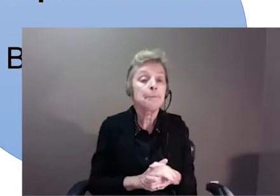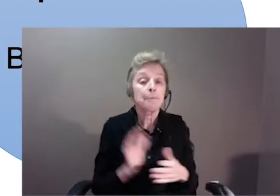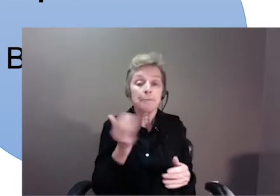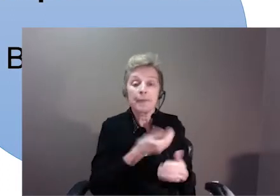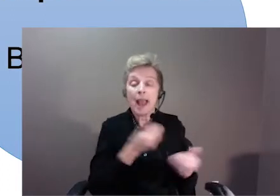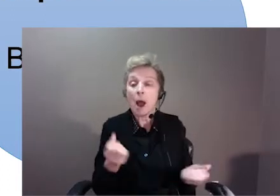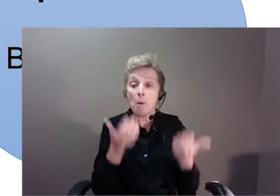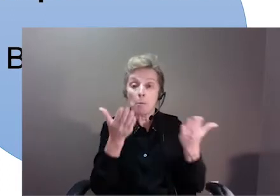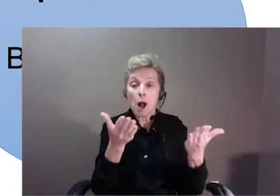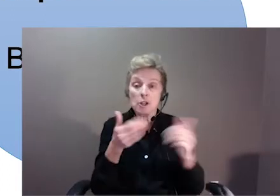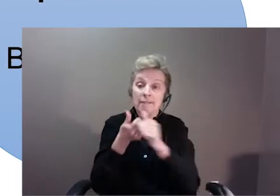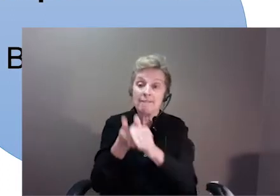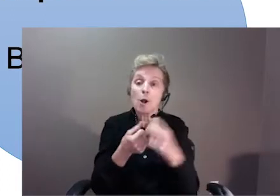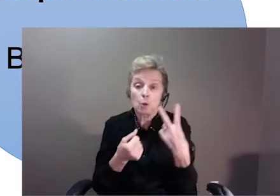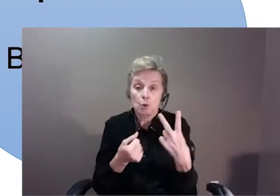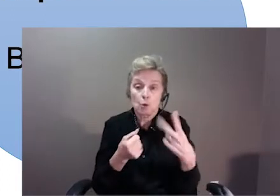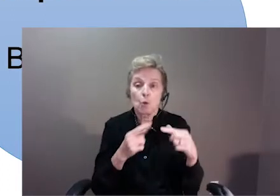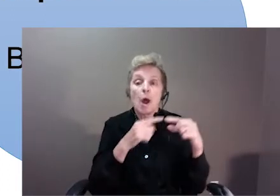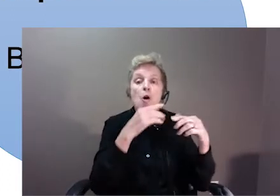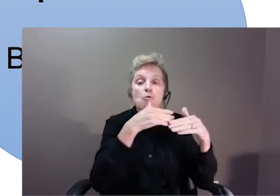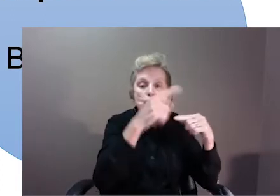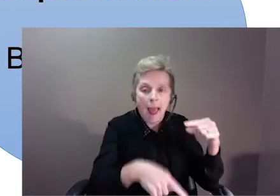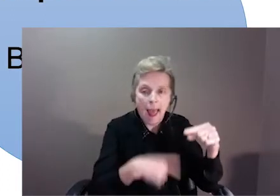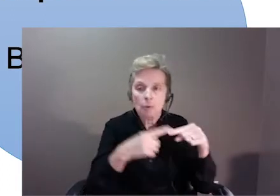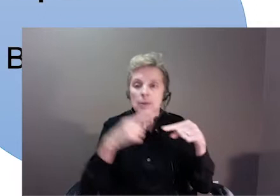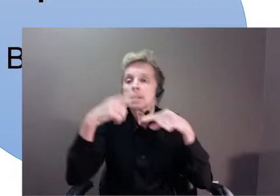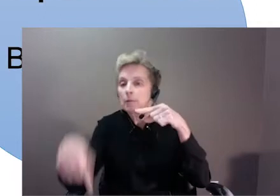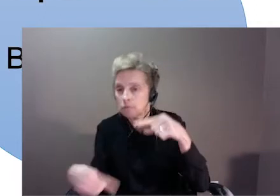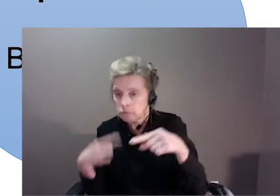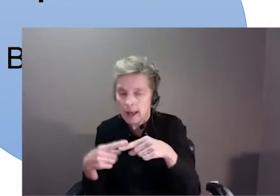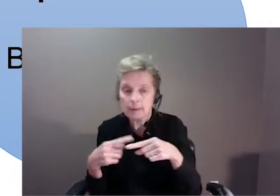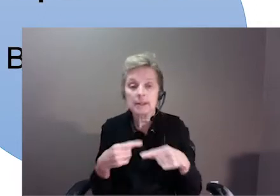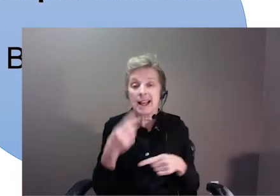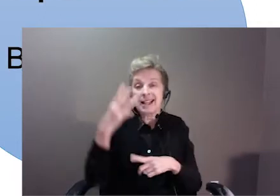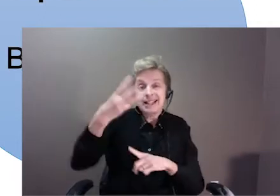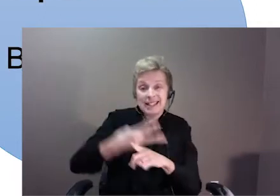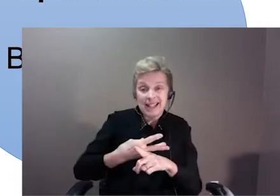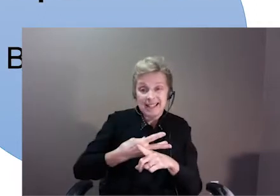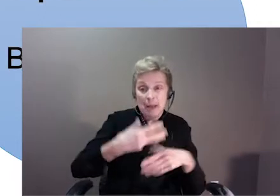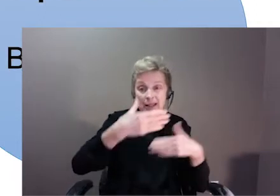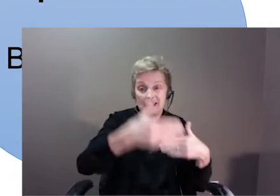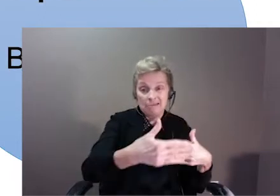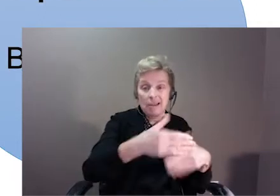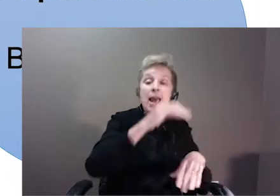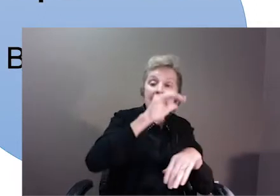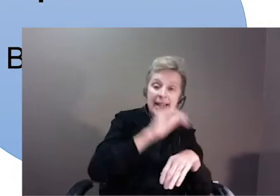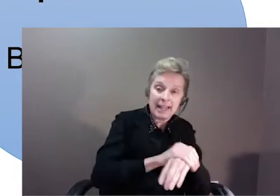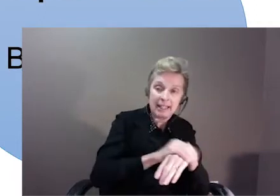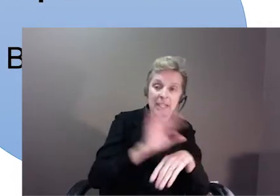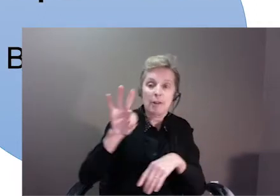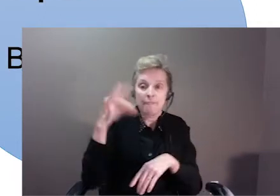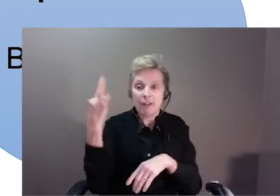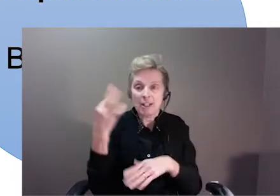of the Delphi survey in an online platform over a period of 6 months in both English and French. In the